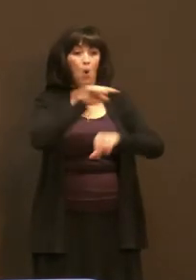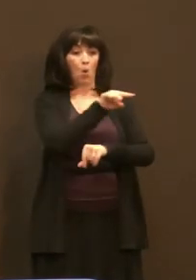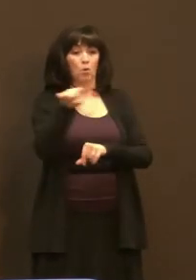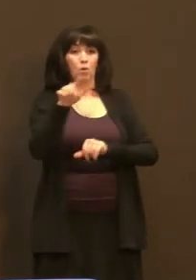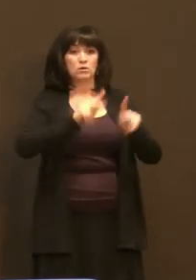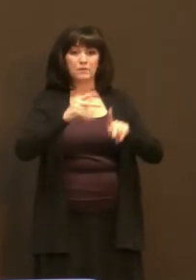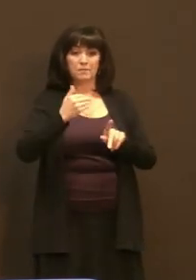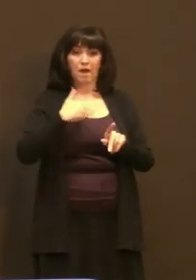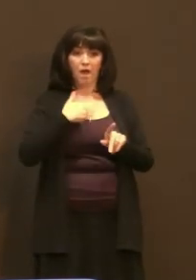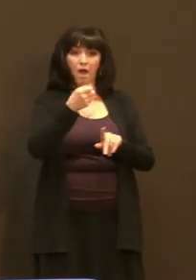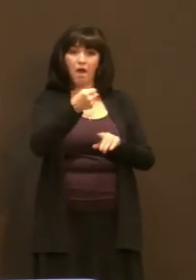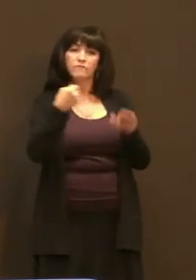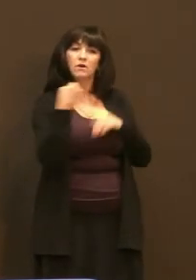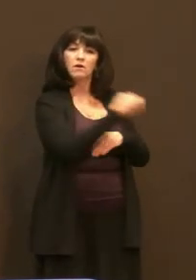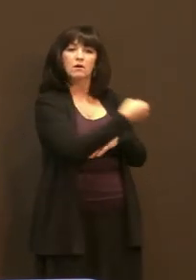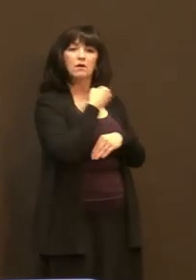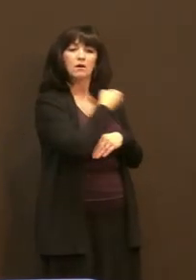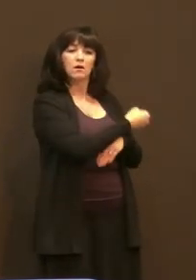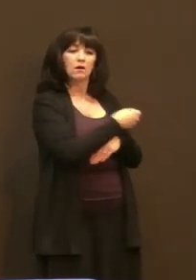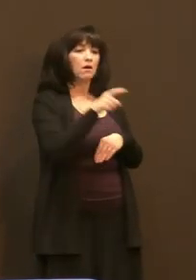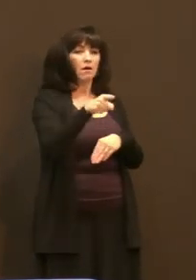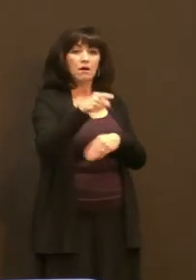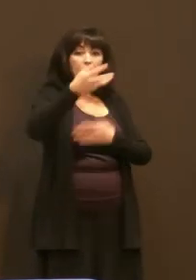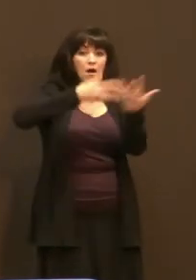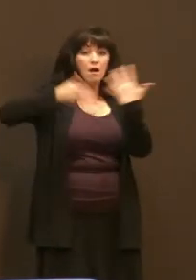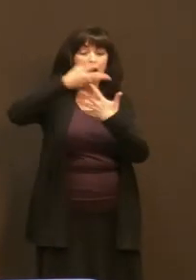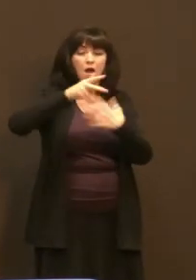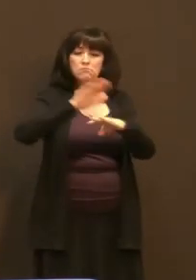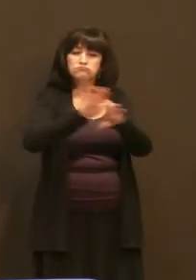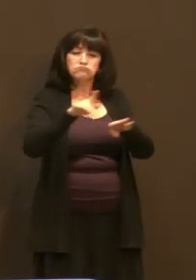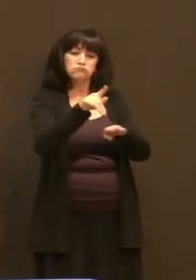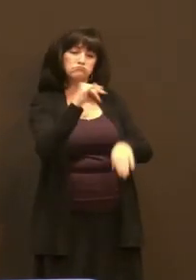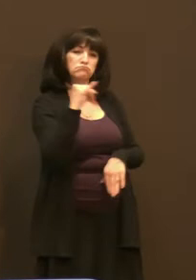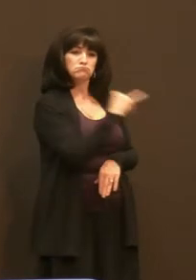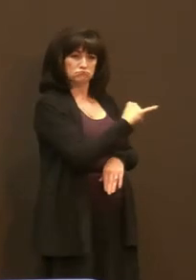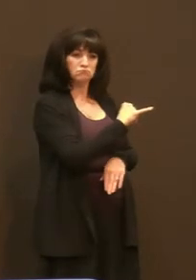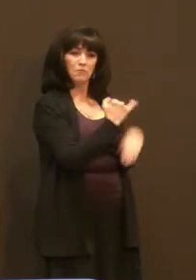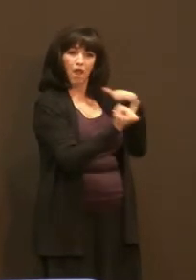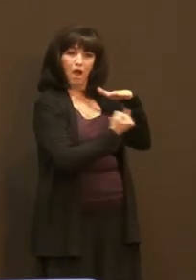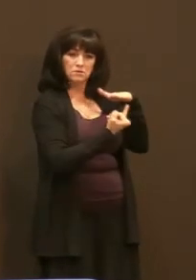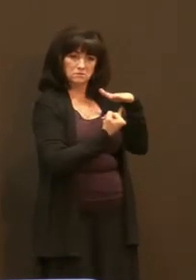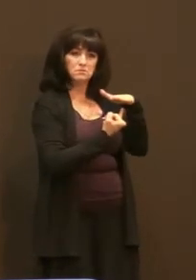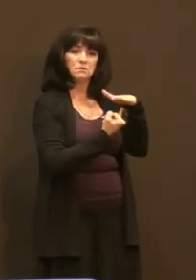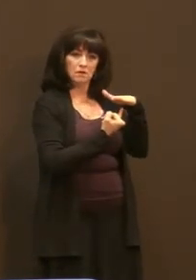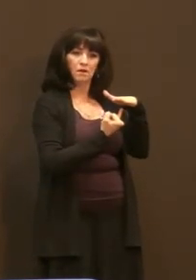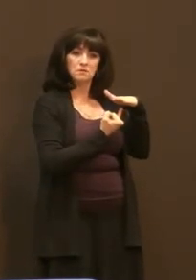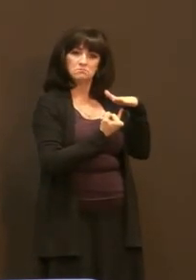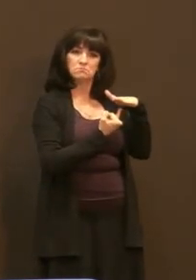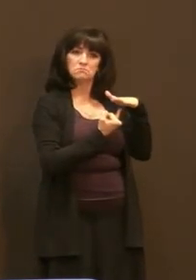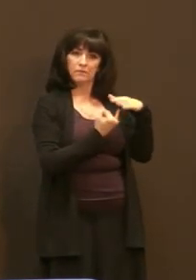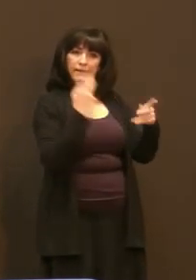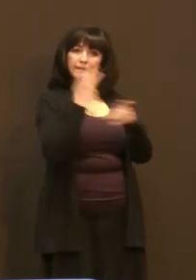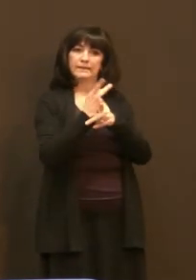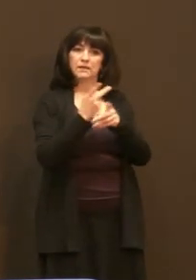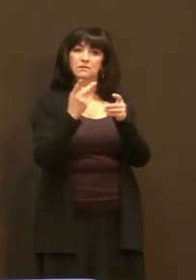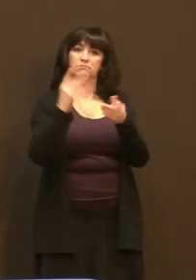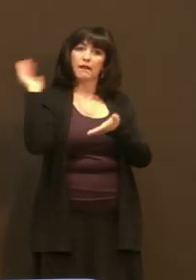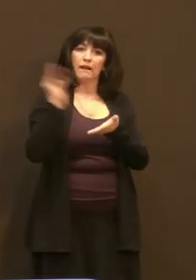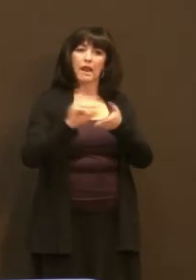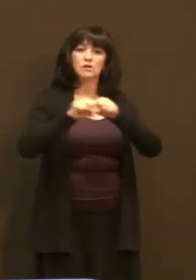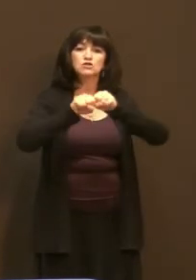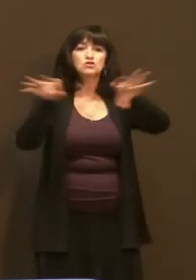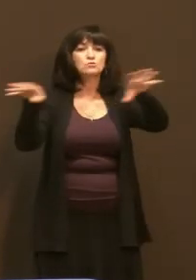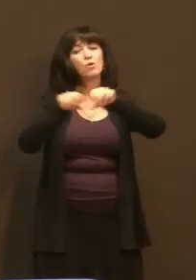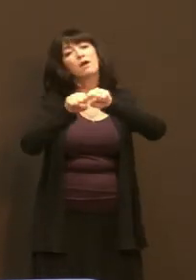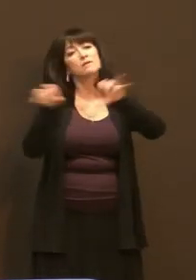down everything to protect people, we will be testing and isolating people who have the virus, fewer